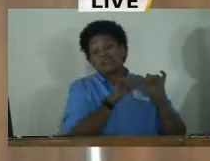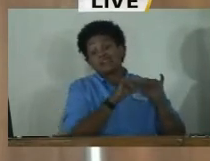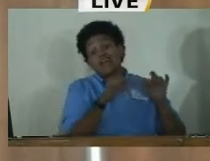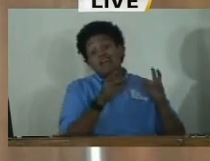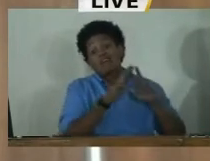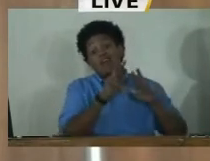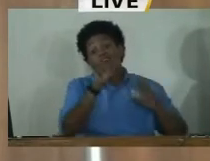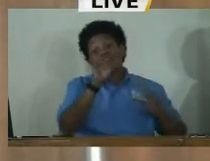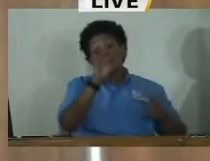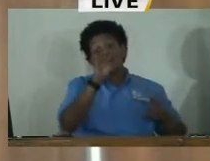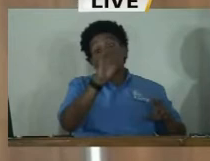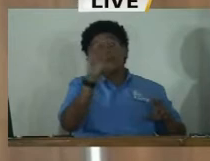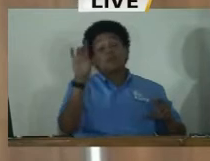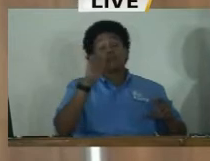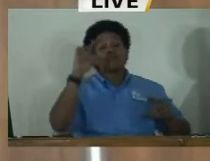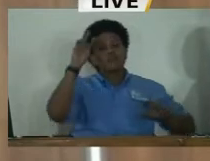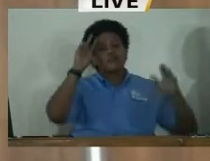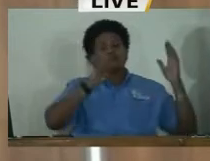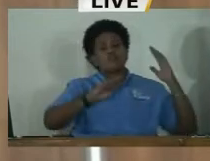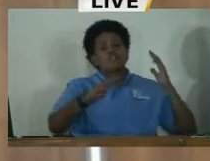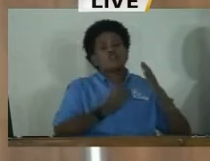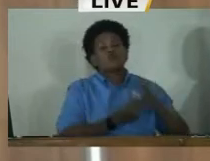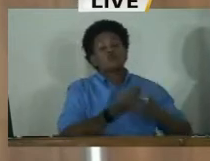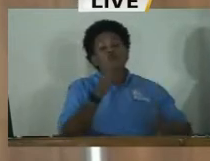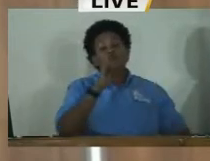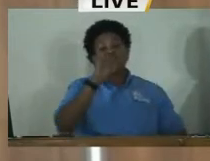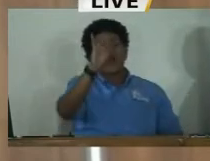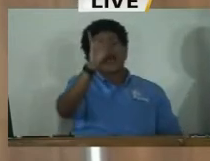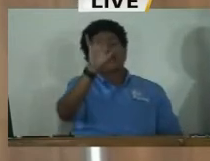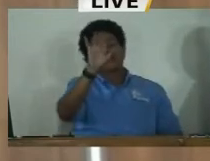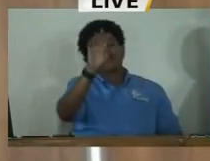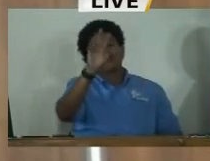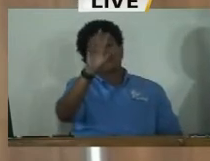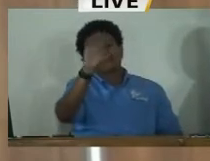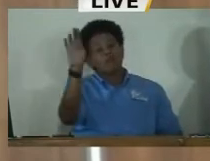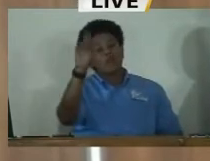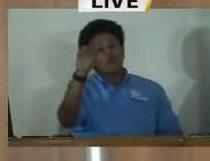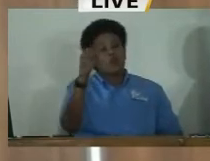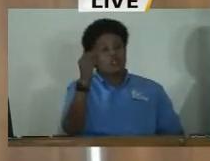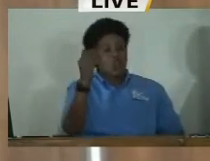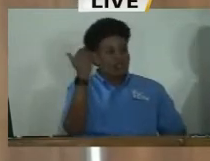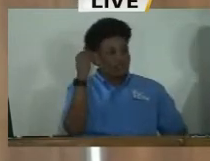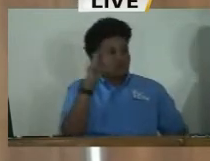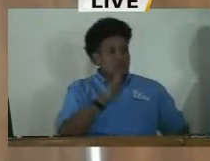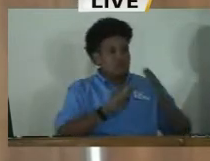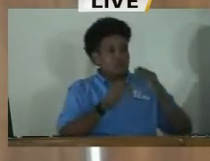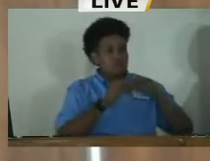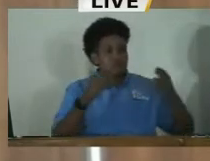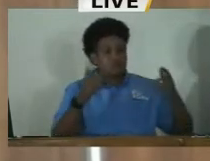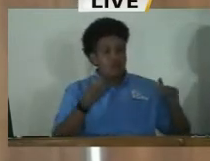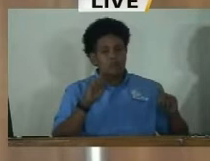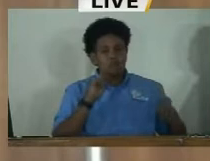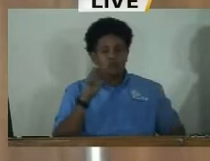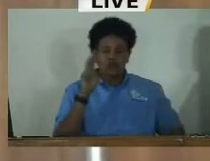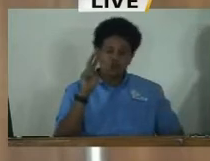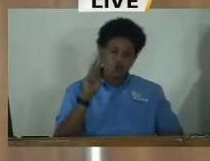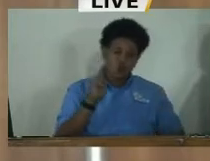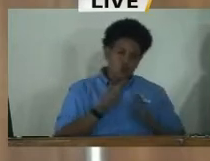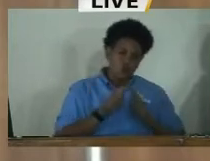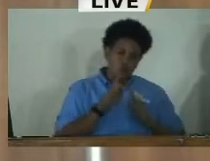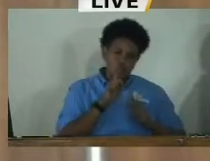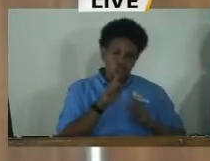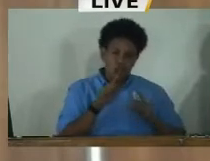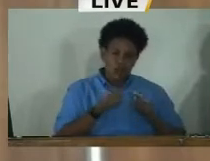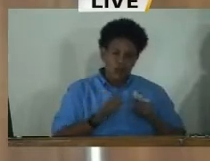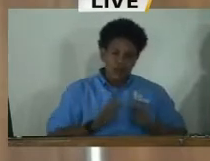$342 billion, is projected to grow to $843 billion, Madam Speaker. Now, there are 2 convenient truths